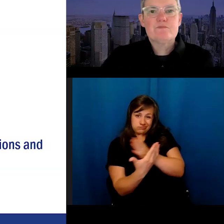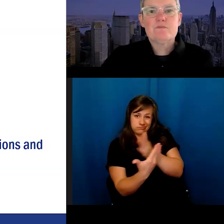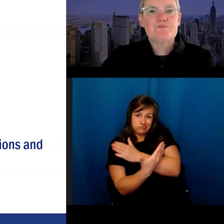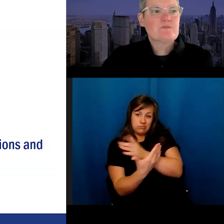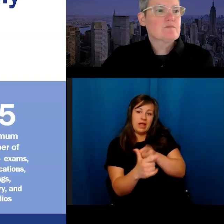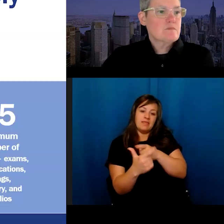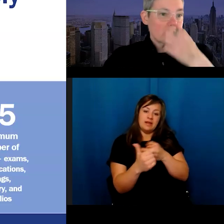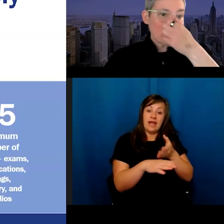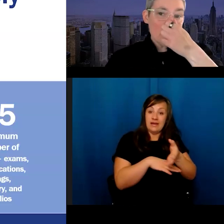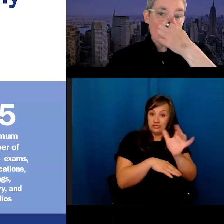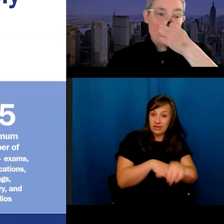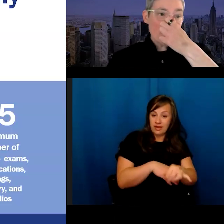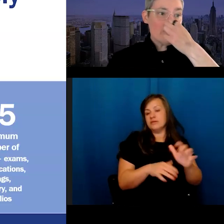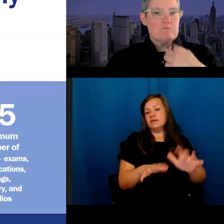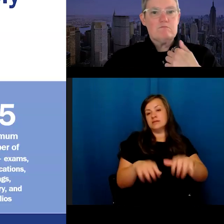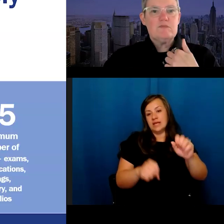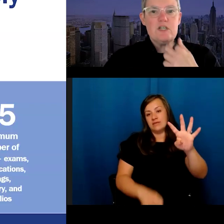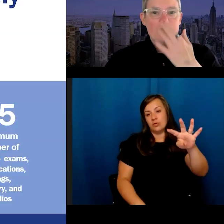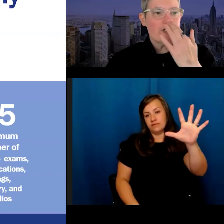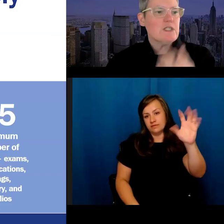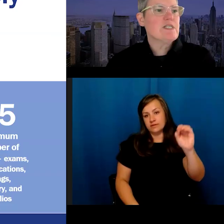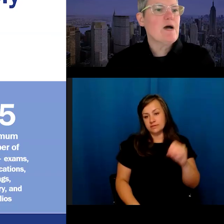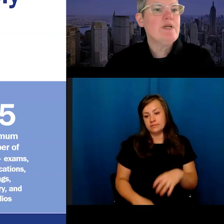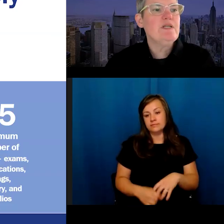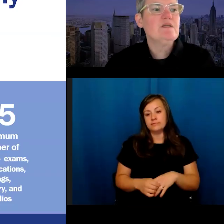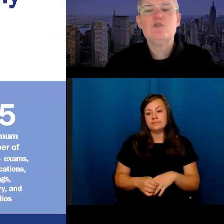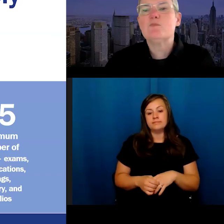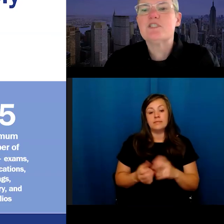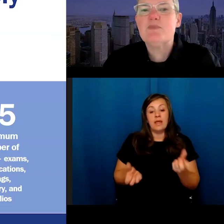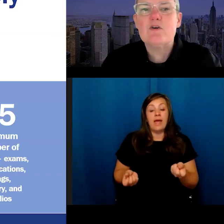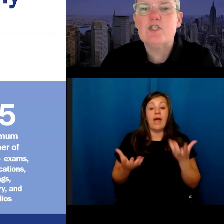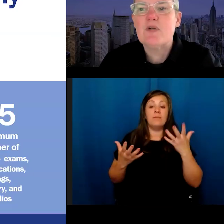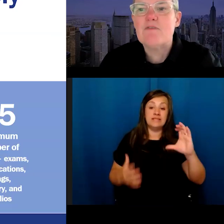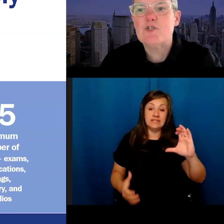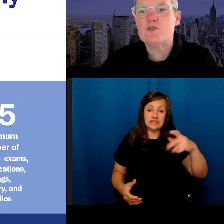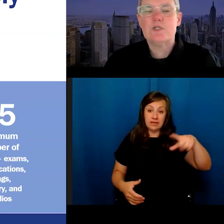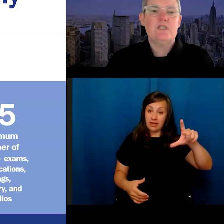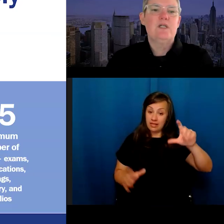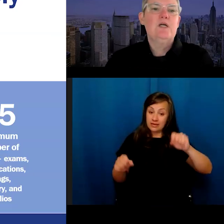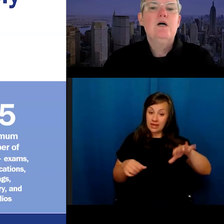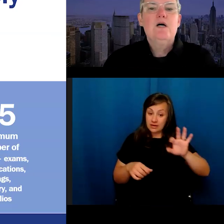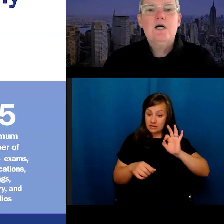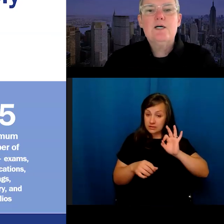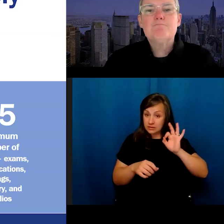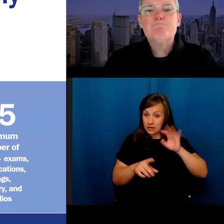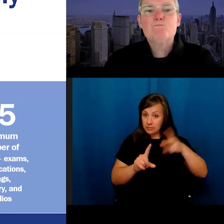beginning. So this is the other thing, is how many CPL can you apply for your degree?